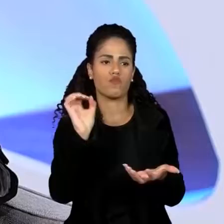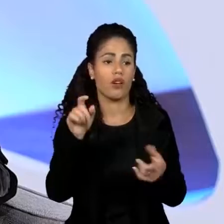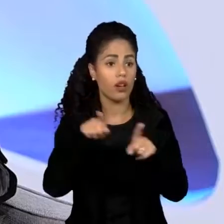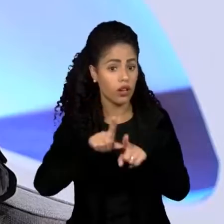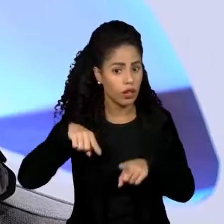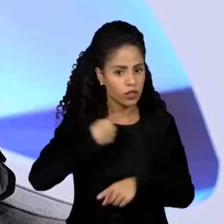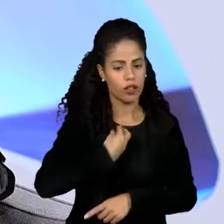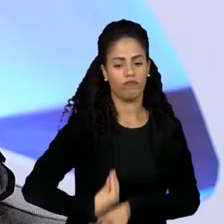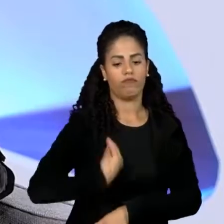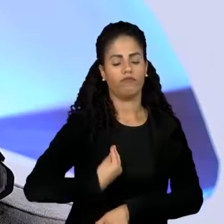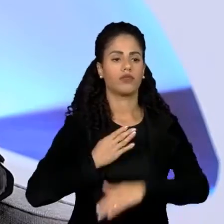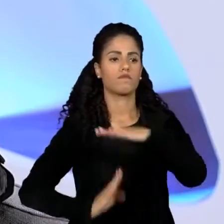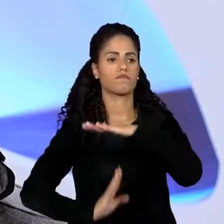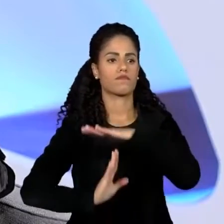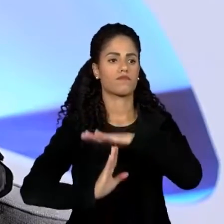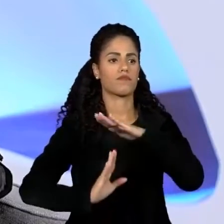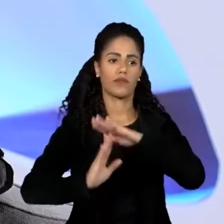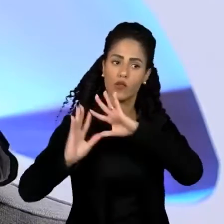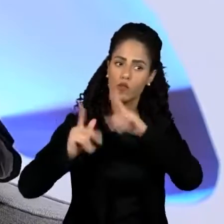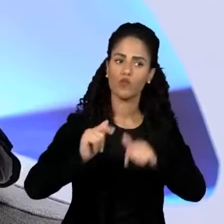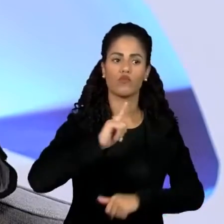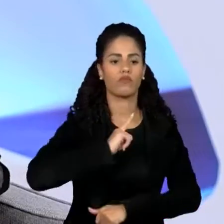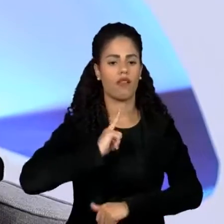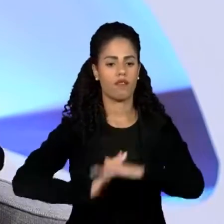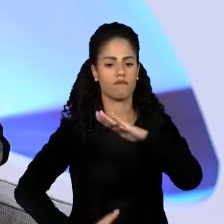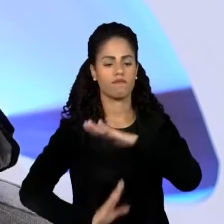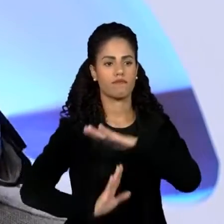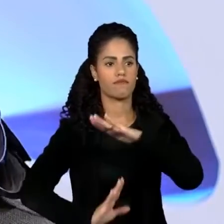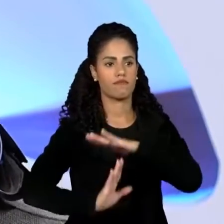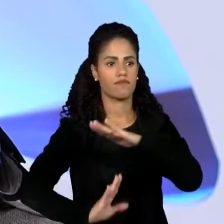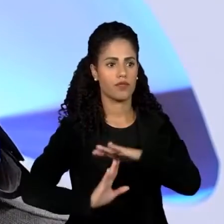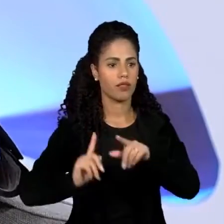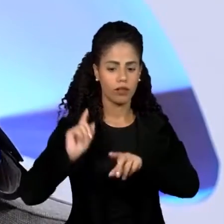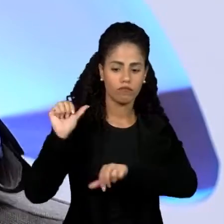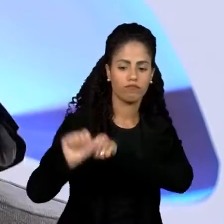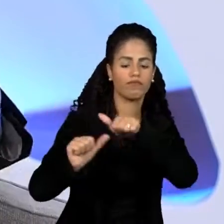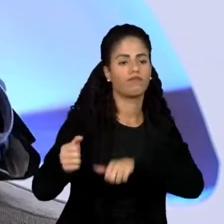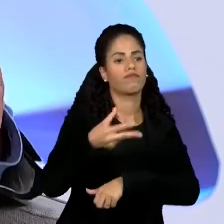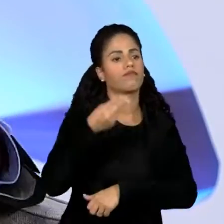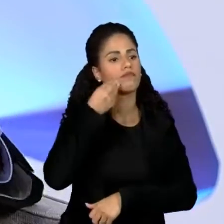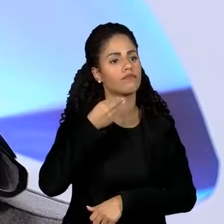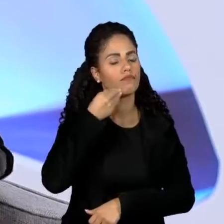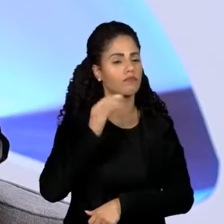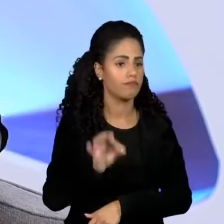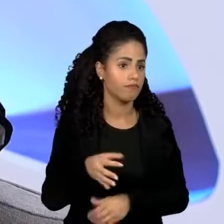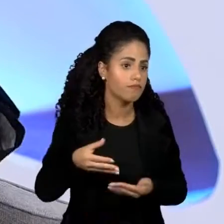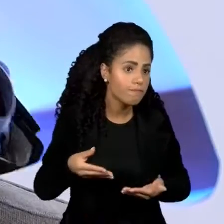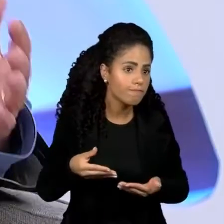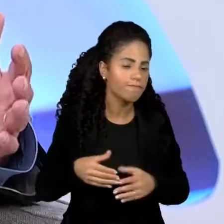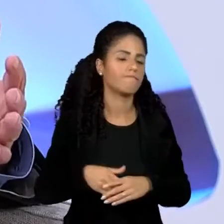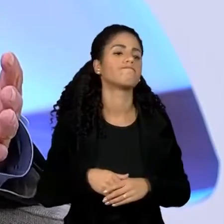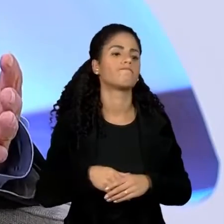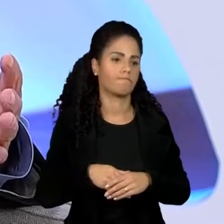boundaries. And, once we started modernization,